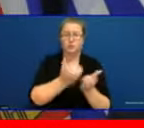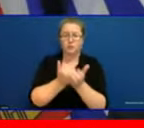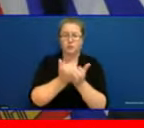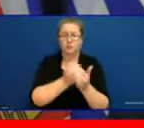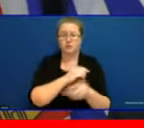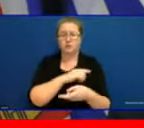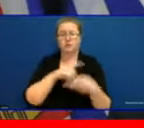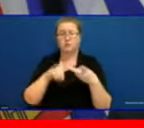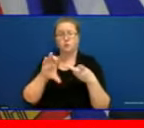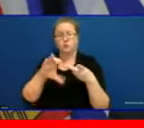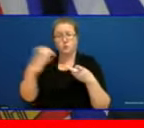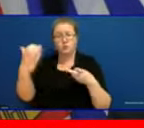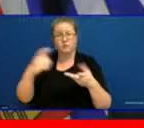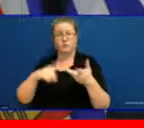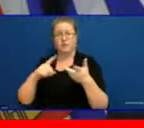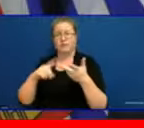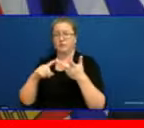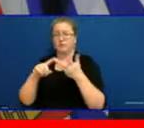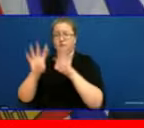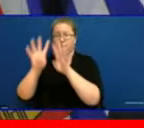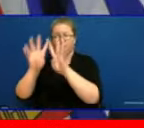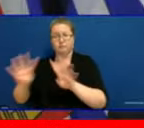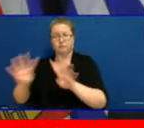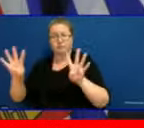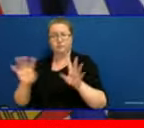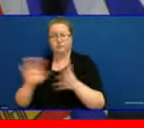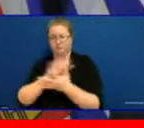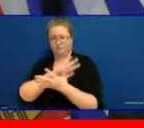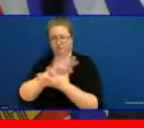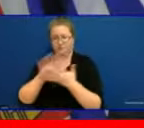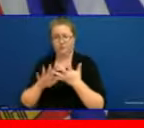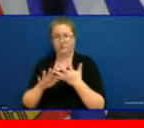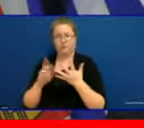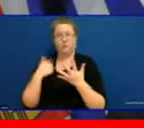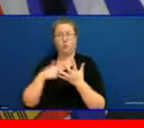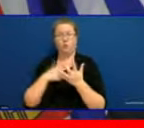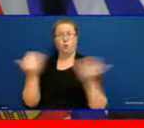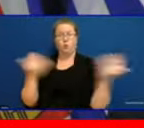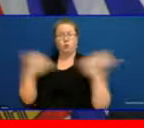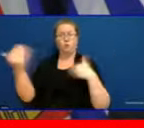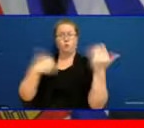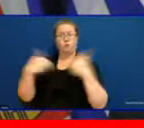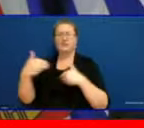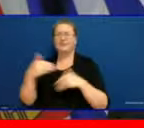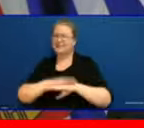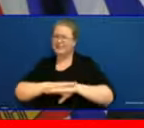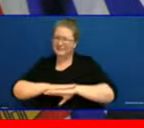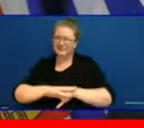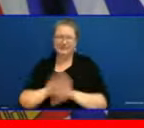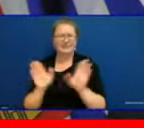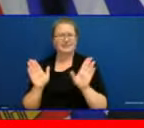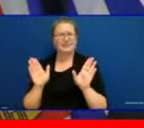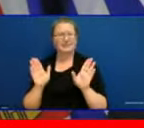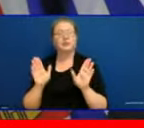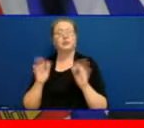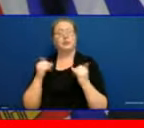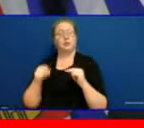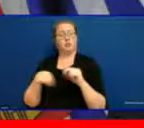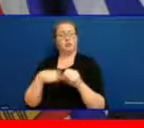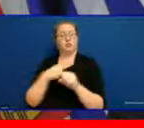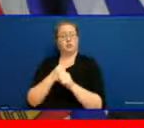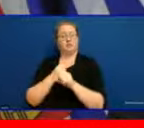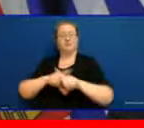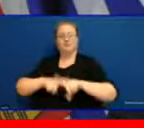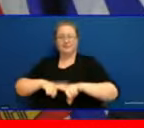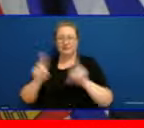events to be celebrated with people in common rooms of apartments and condominiums. We have to